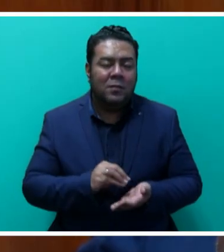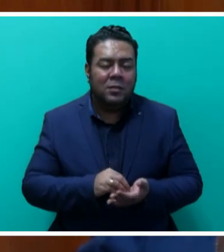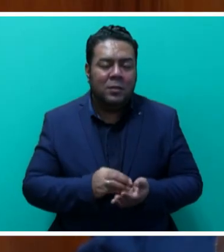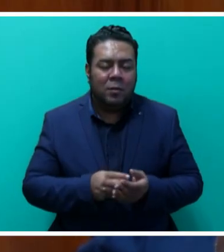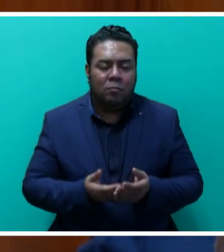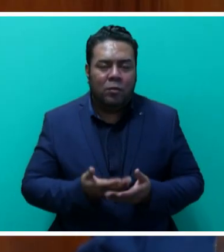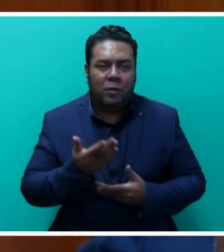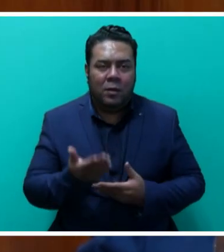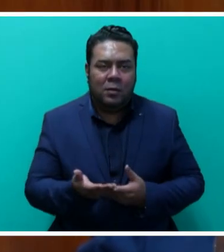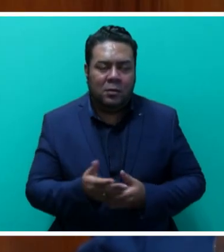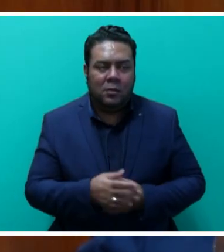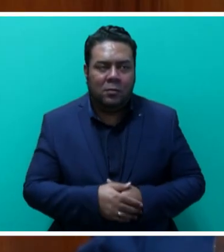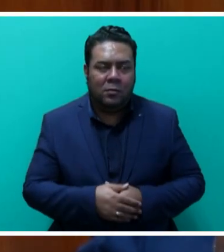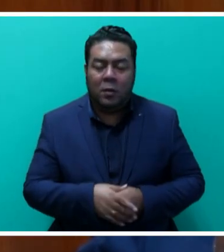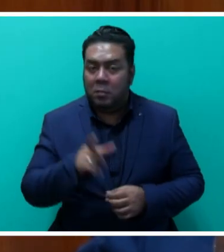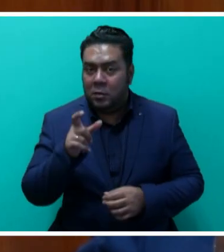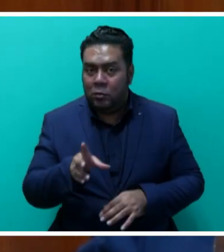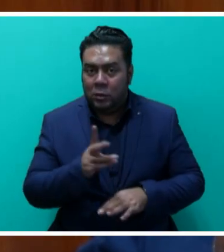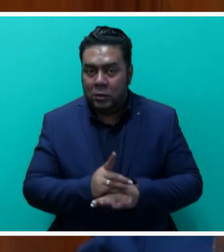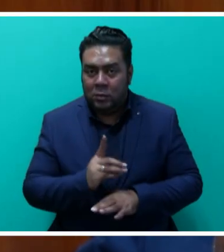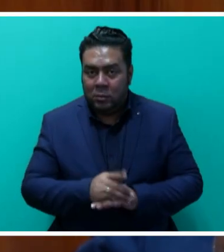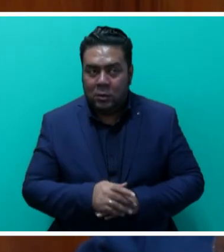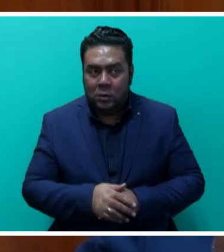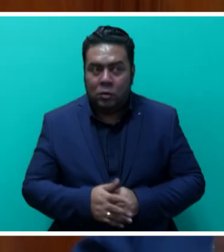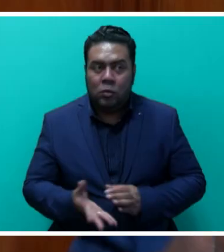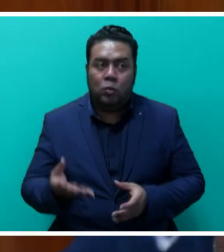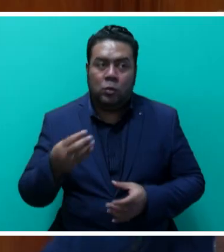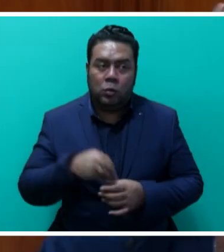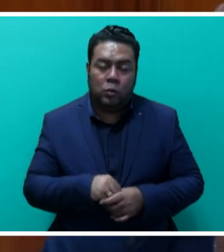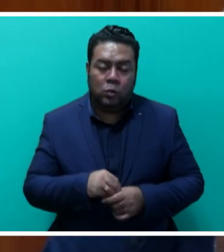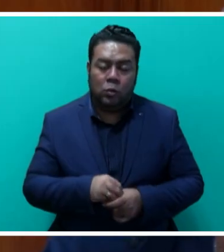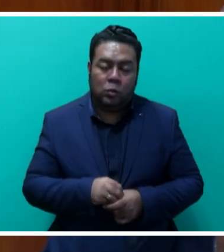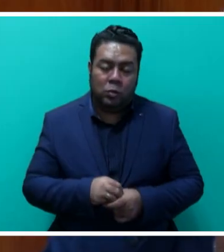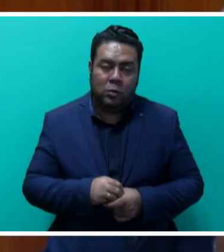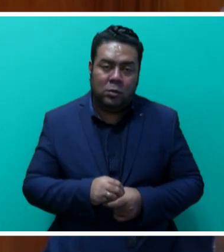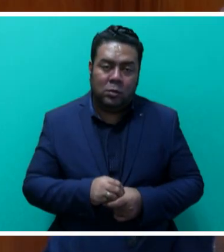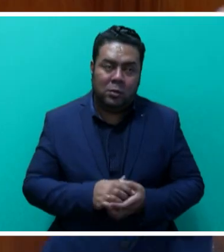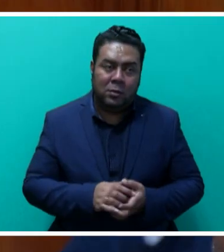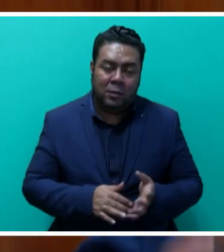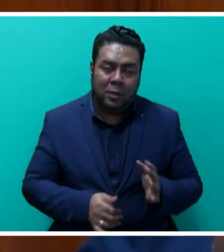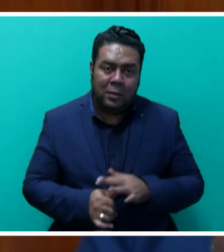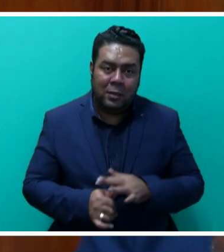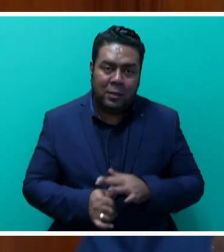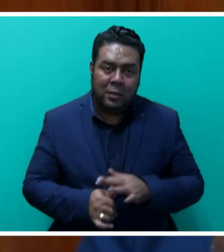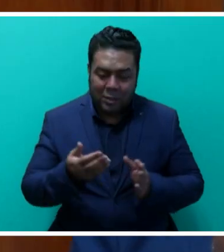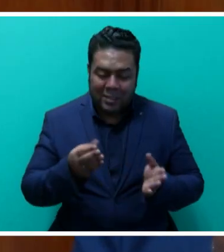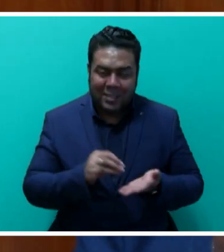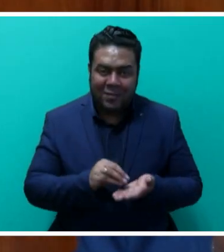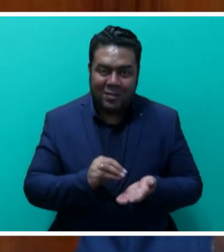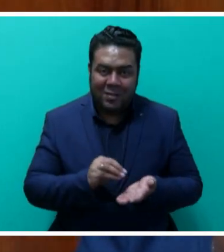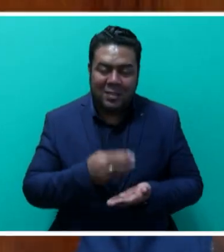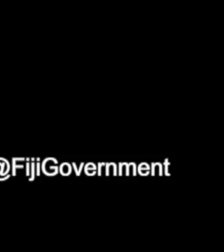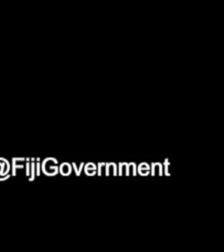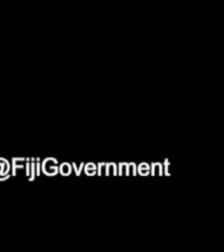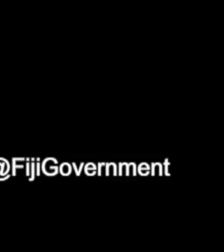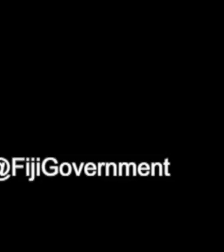as our persons with disabilities, to improve social inclusion and access to these services. Thank you, Honourable Speaker.